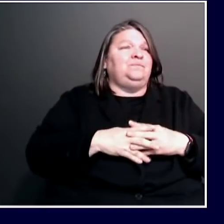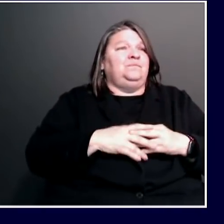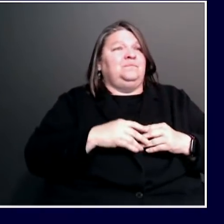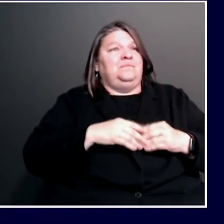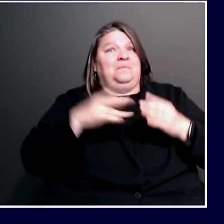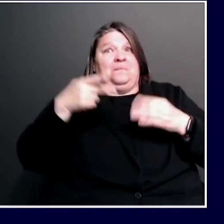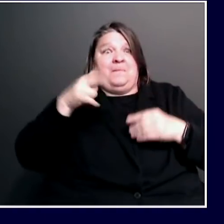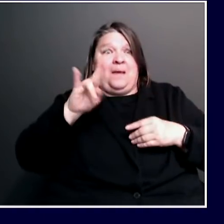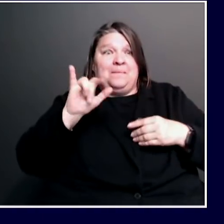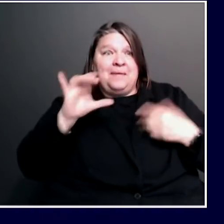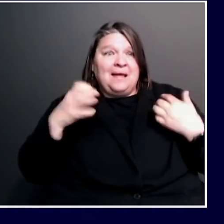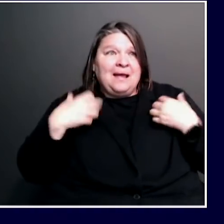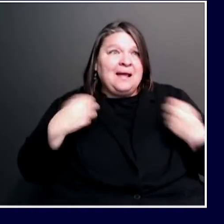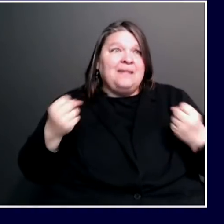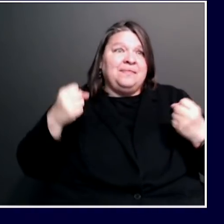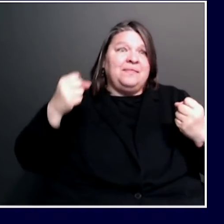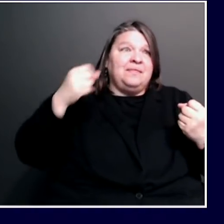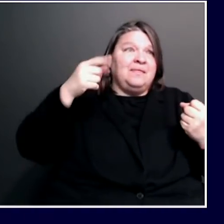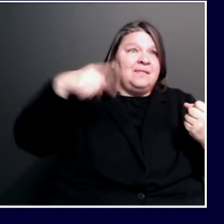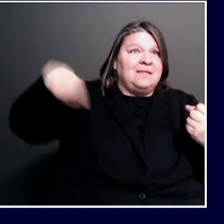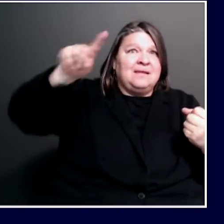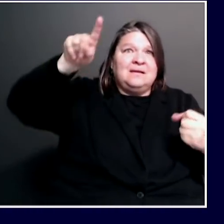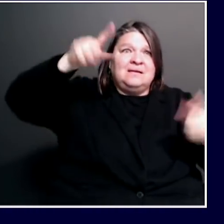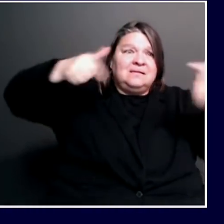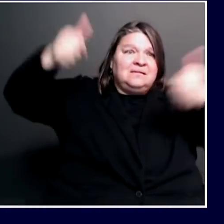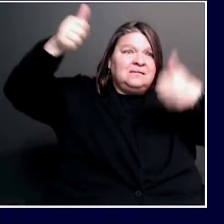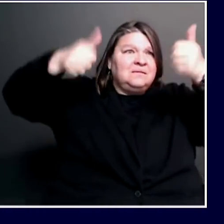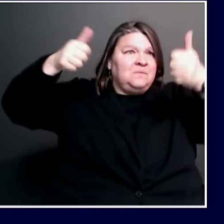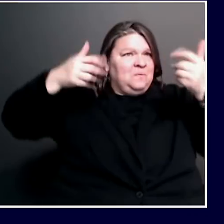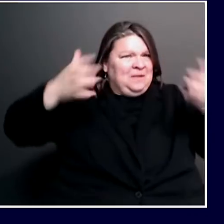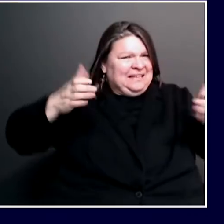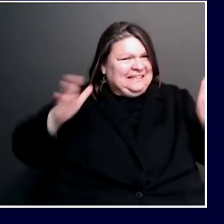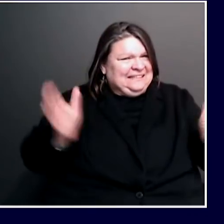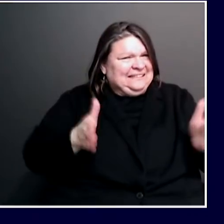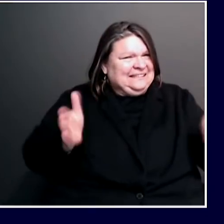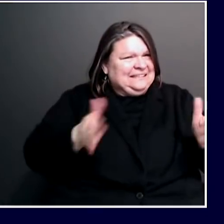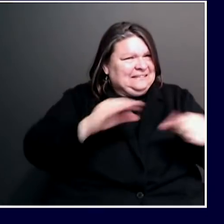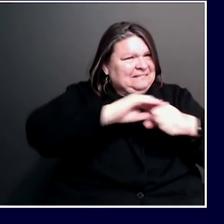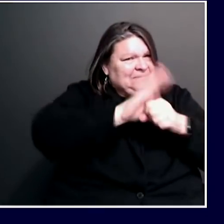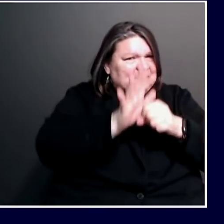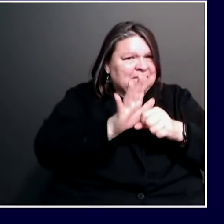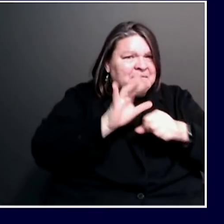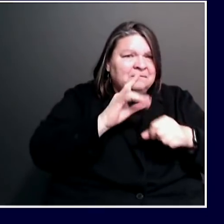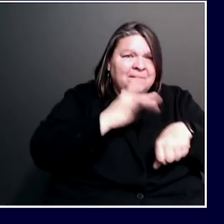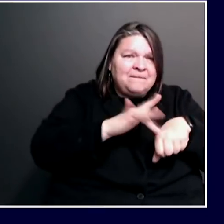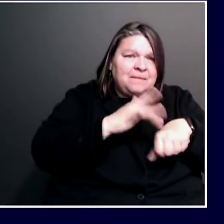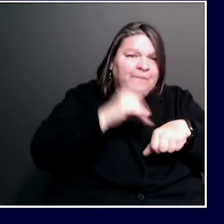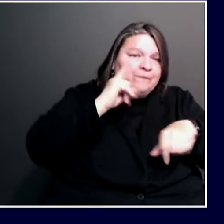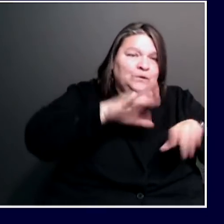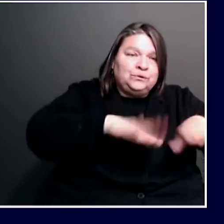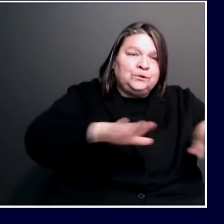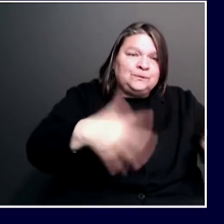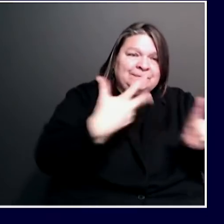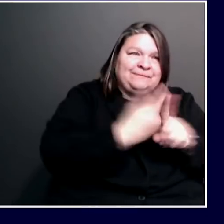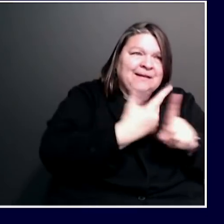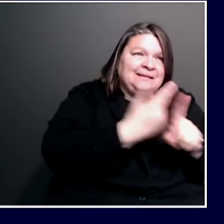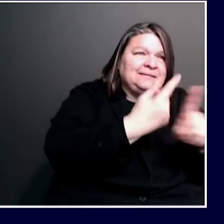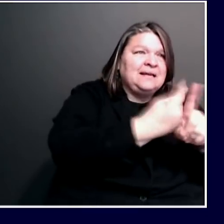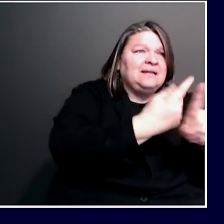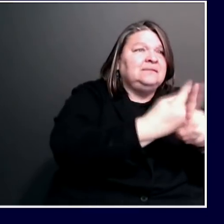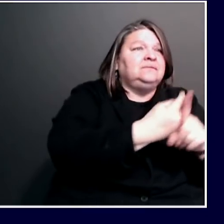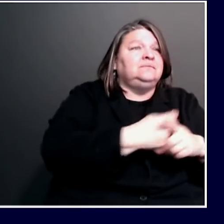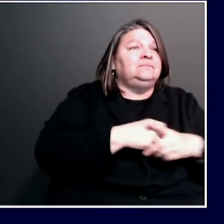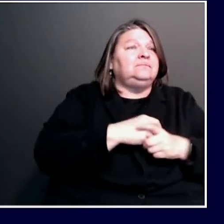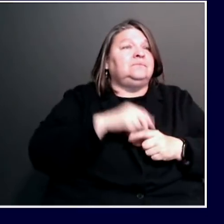to make a vaccine available for this youngest group. The US FDA is working with Pfizer to review their data